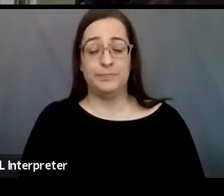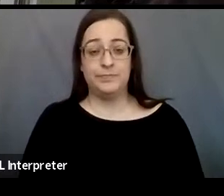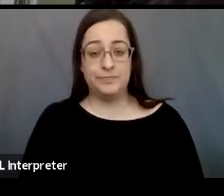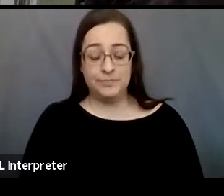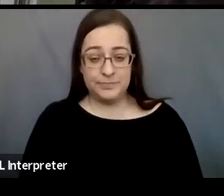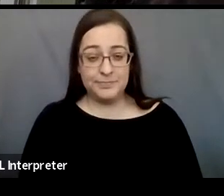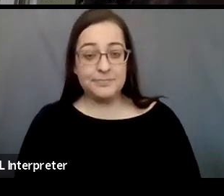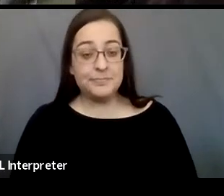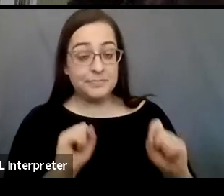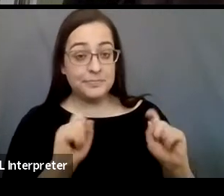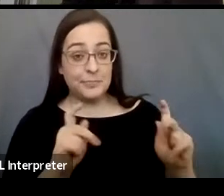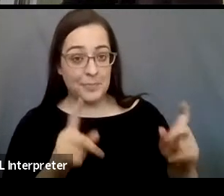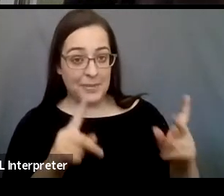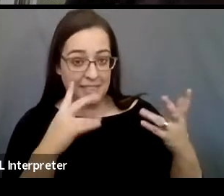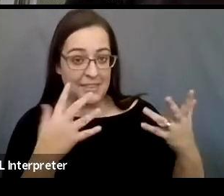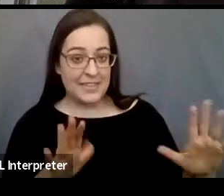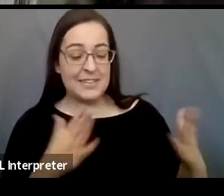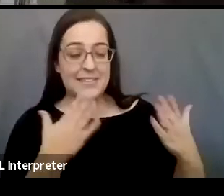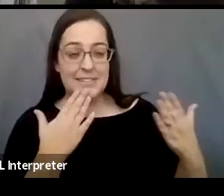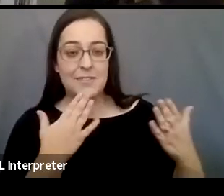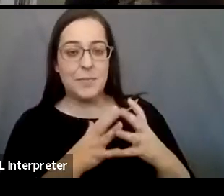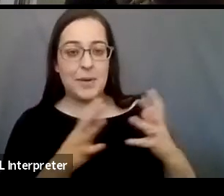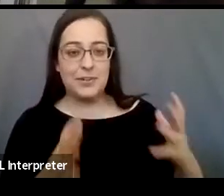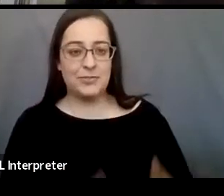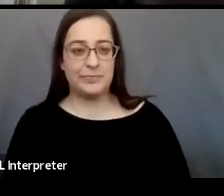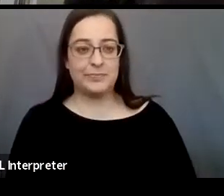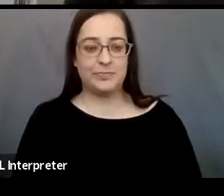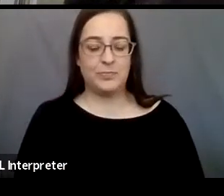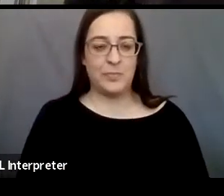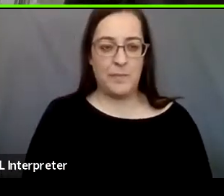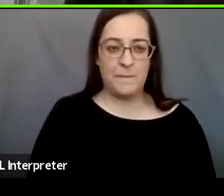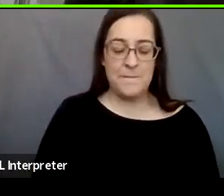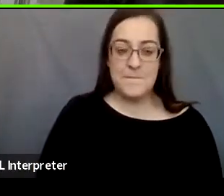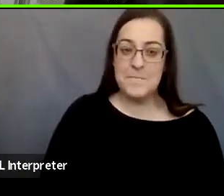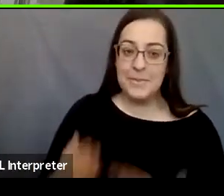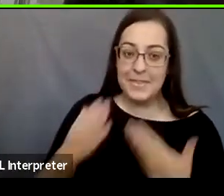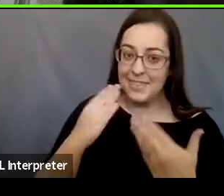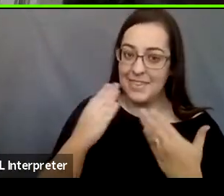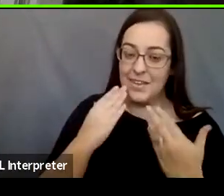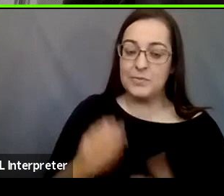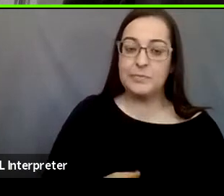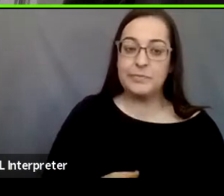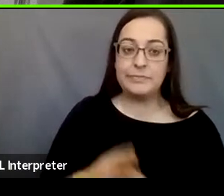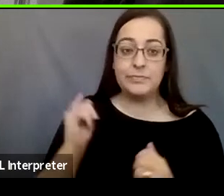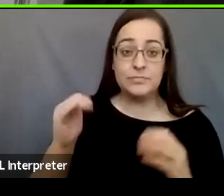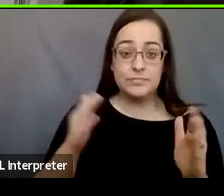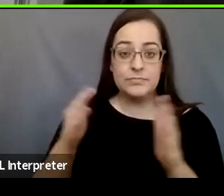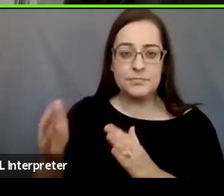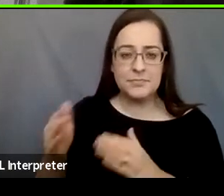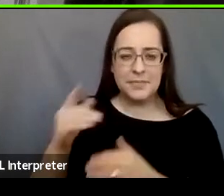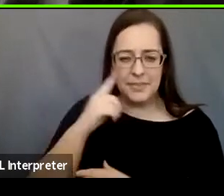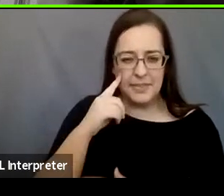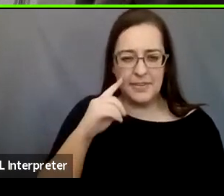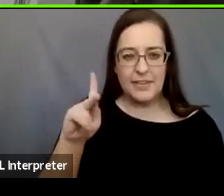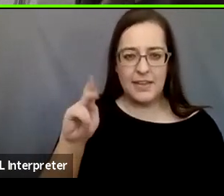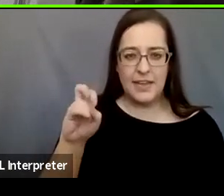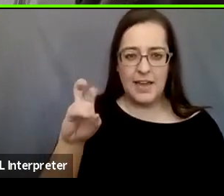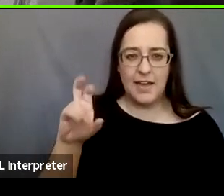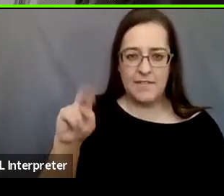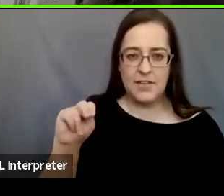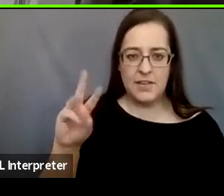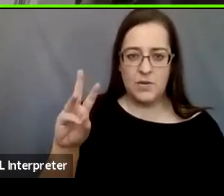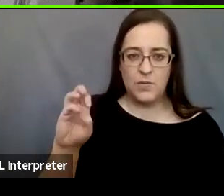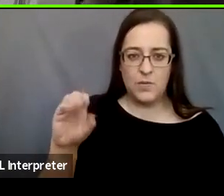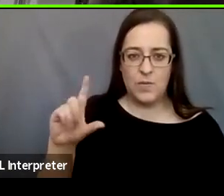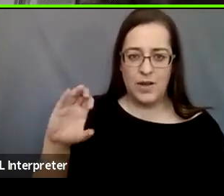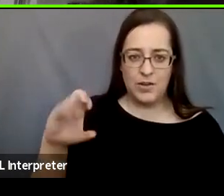All righty. I think that has been covered. Thank you very much. Thank you, Aaron. Let's now go to, if I'm not mistaken, Kevin Welch of News